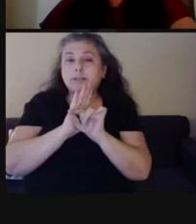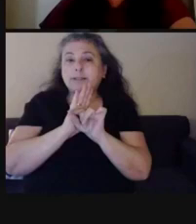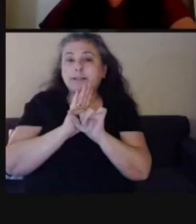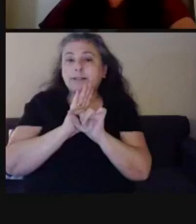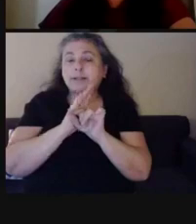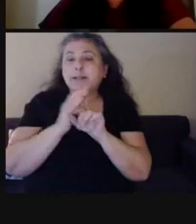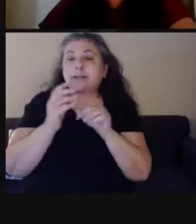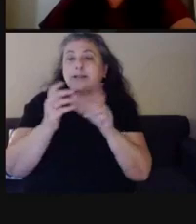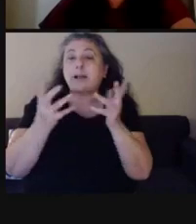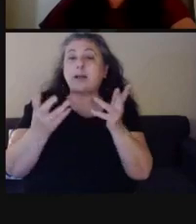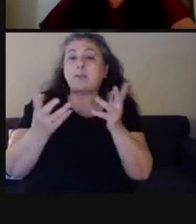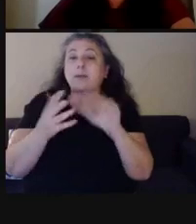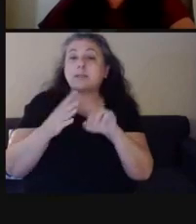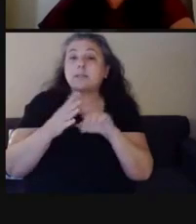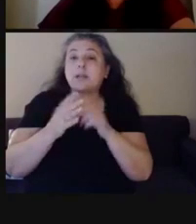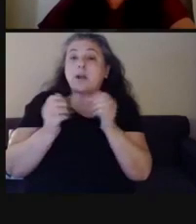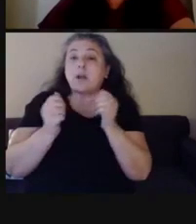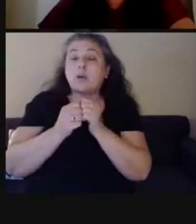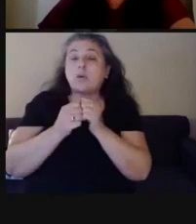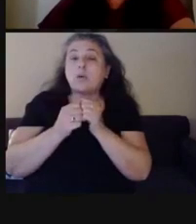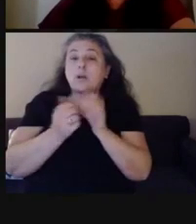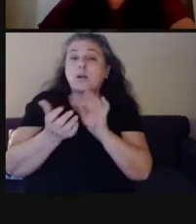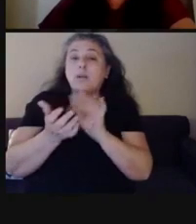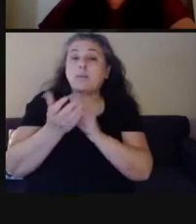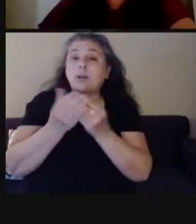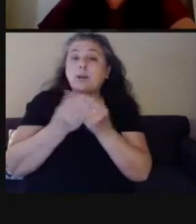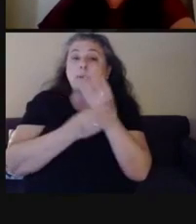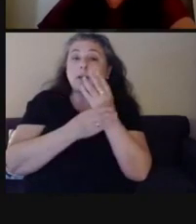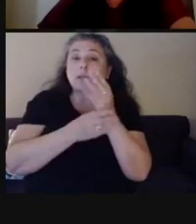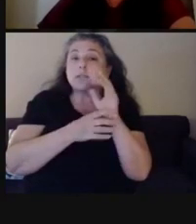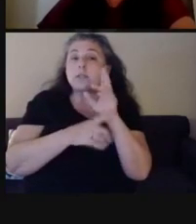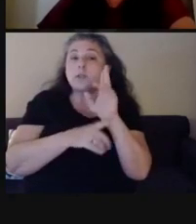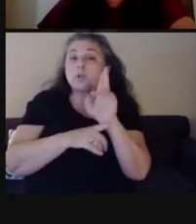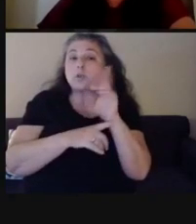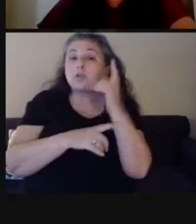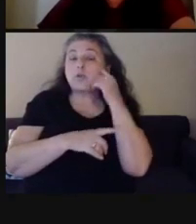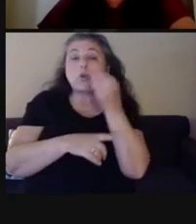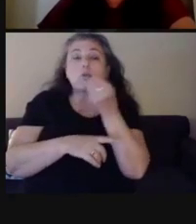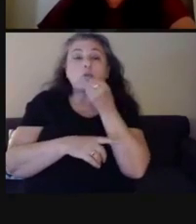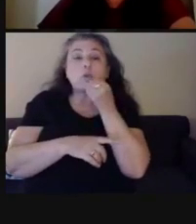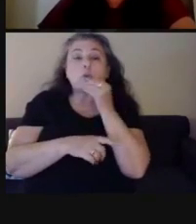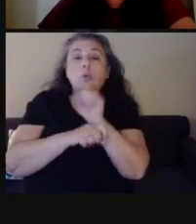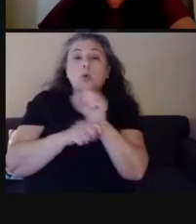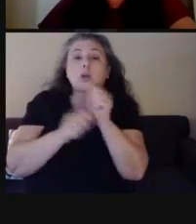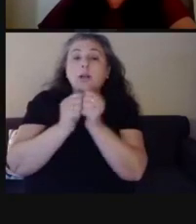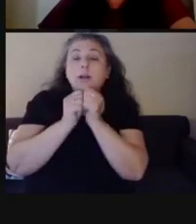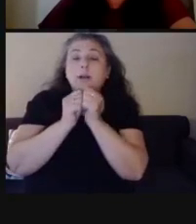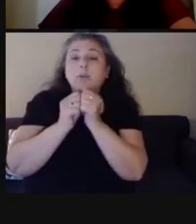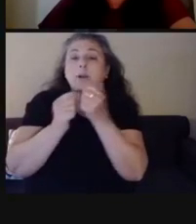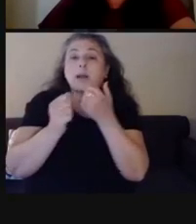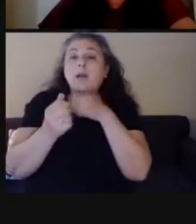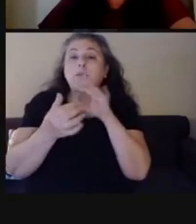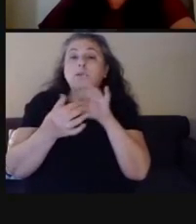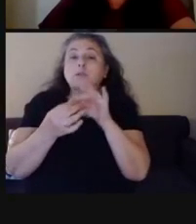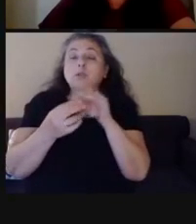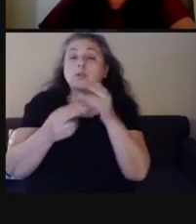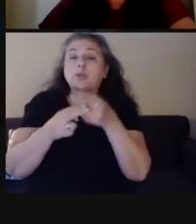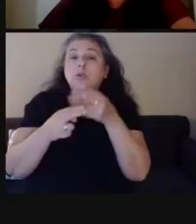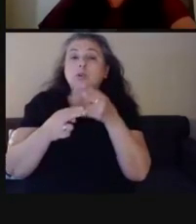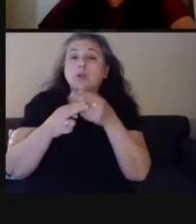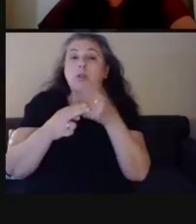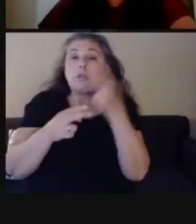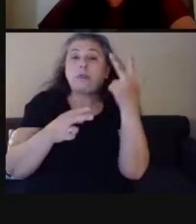And so I'm going to start off with medicinal plants as food. So working together, we have a story called The Three